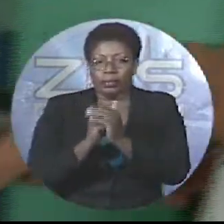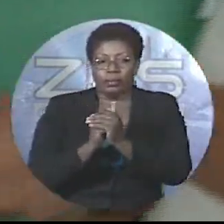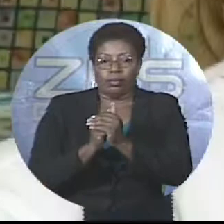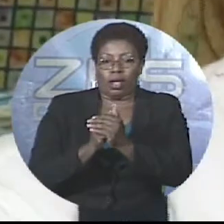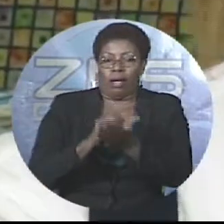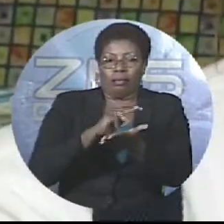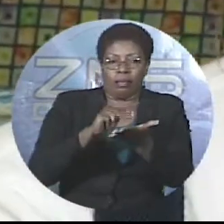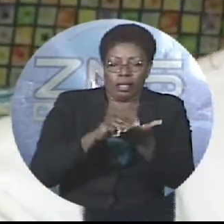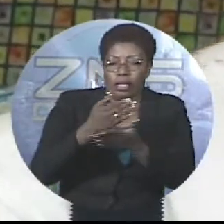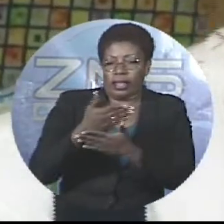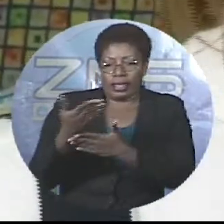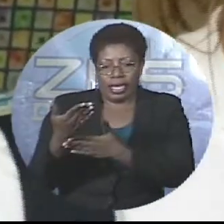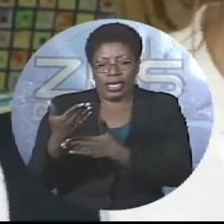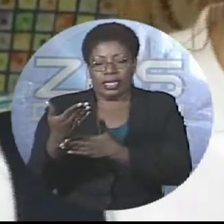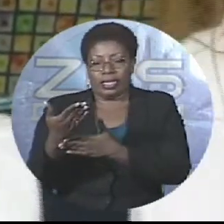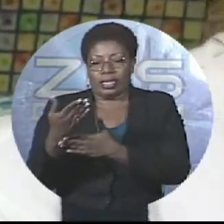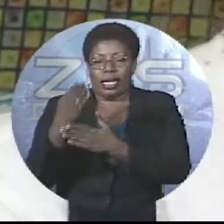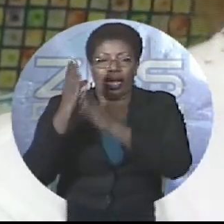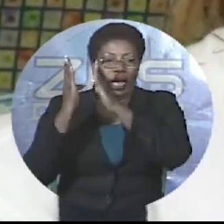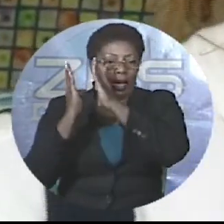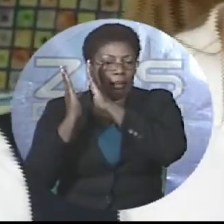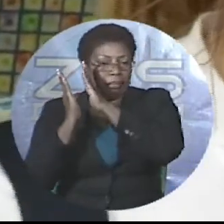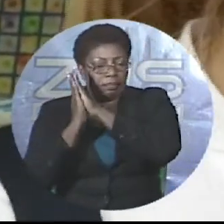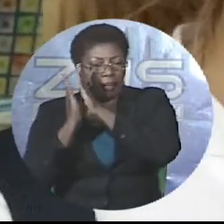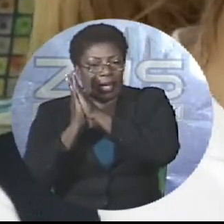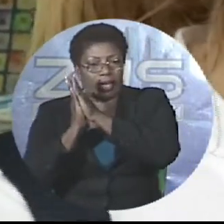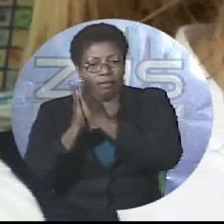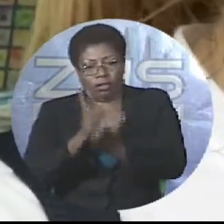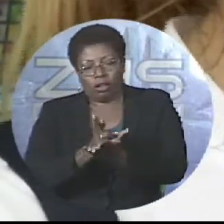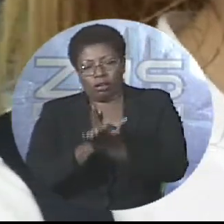medical supplies, physio beds, transport,